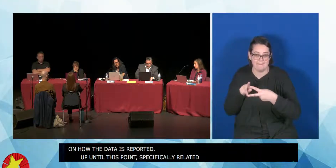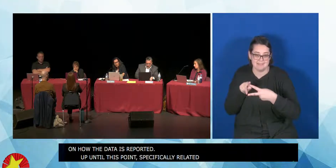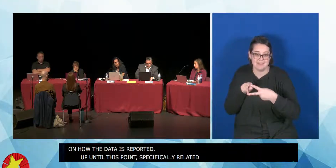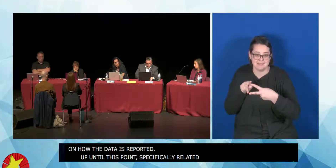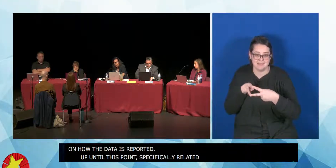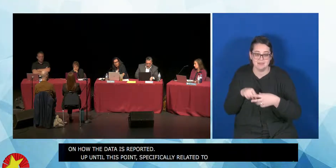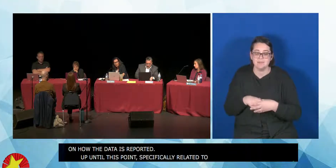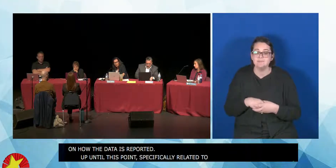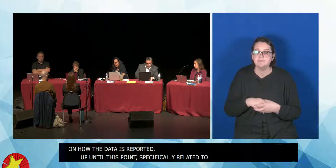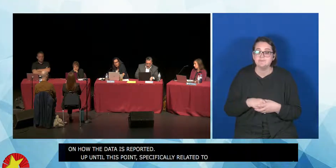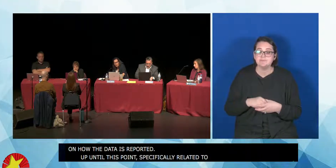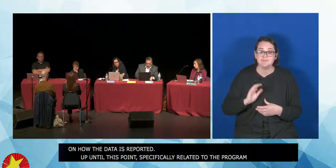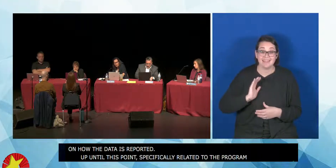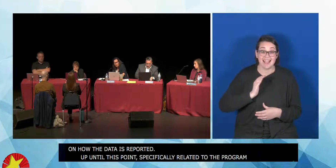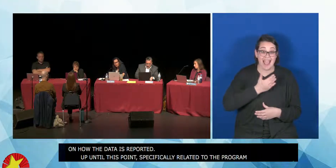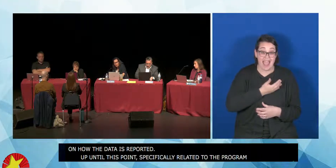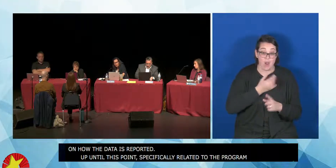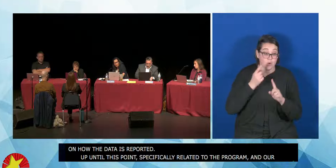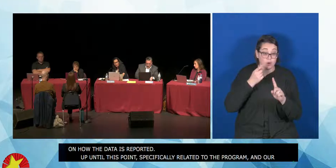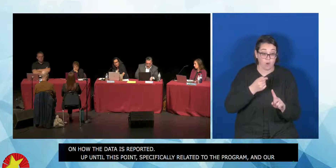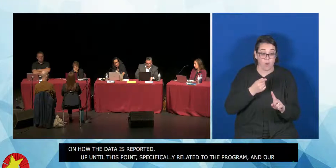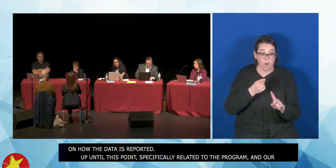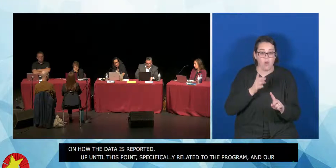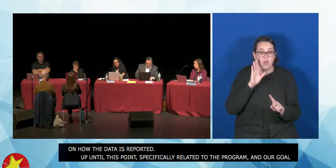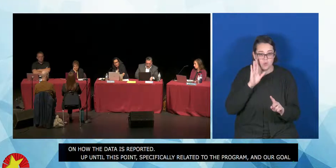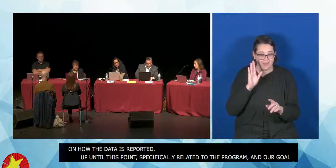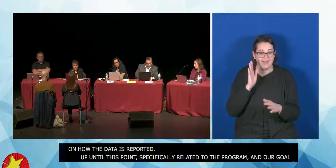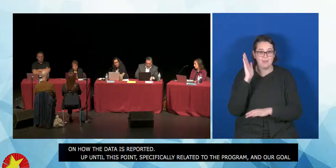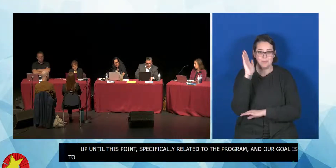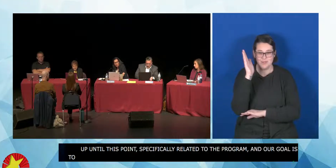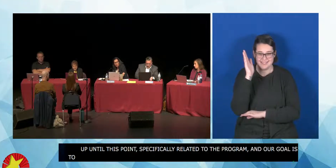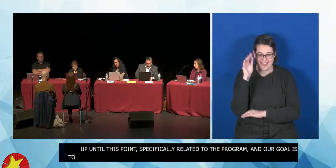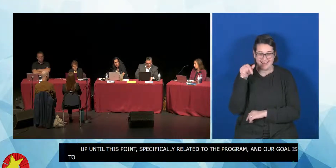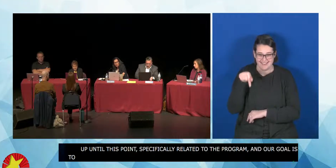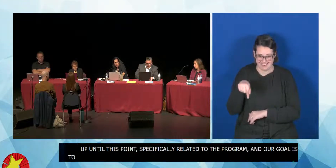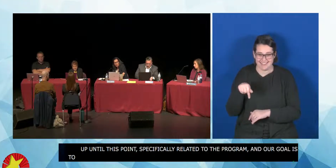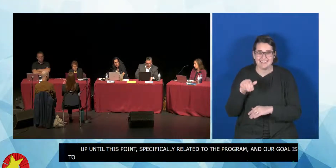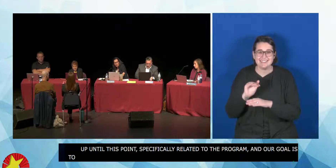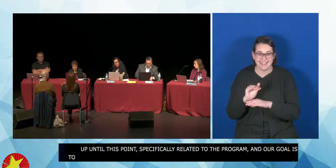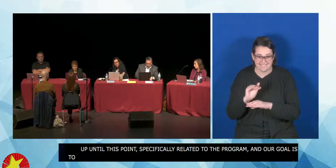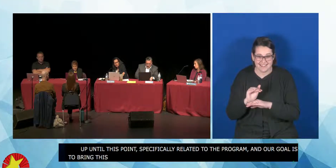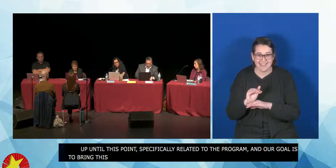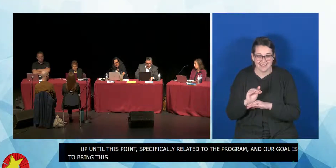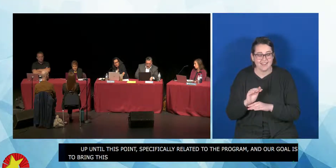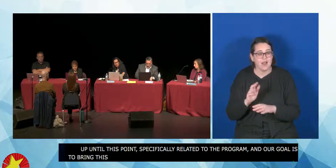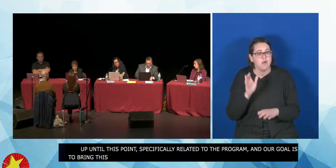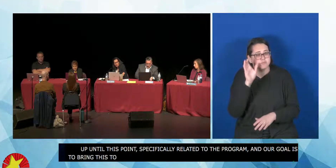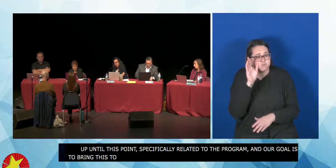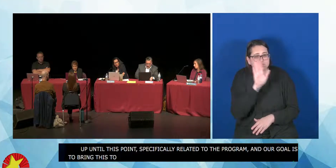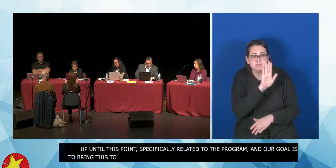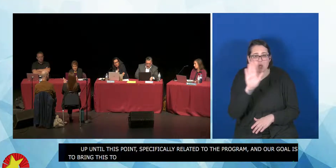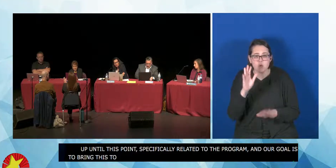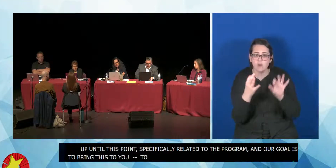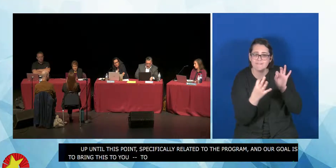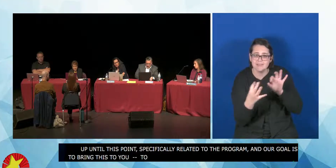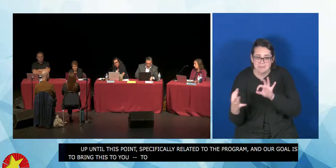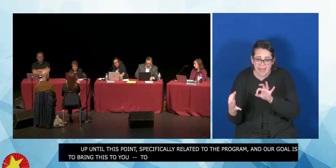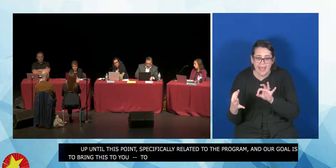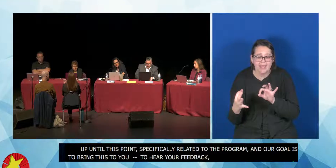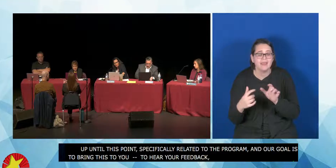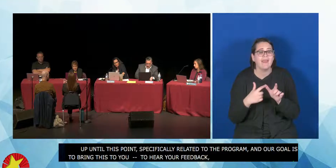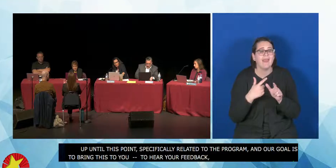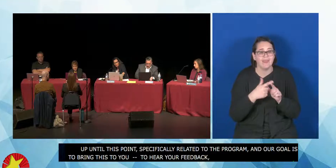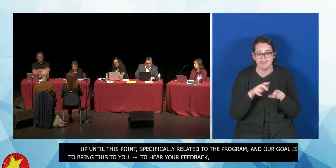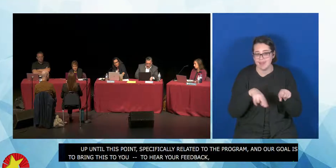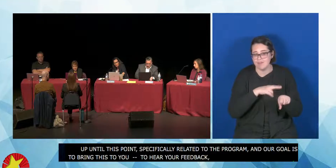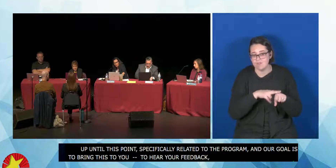Our goal is to present this to you this evening, to hear your feedback, and of course determine